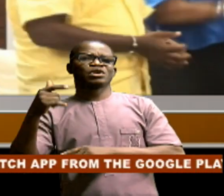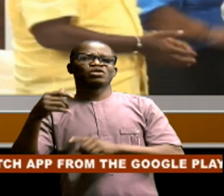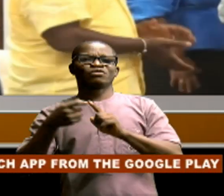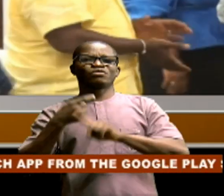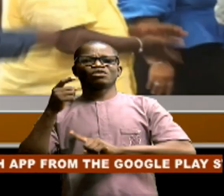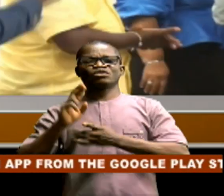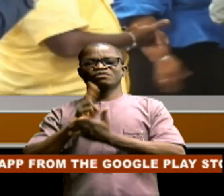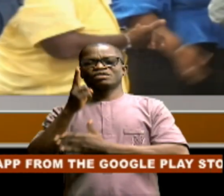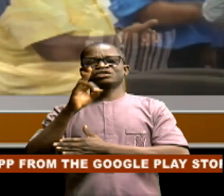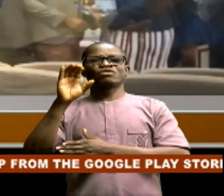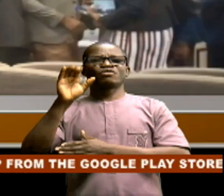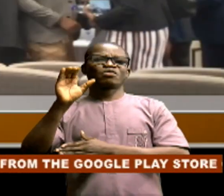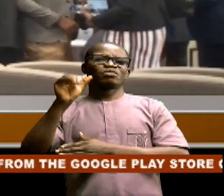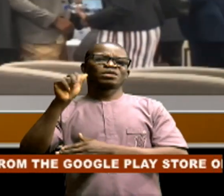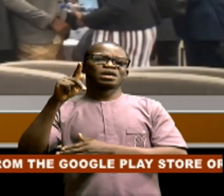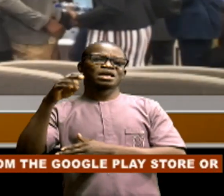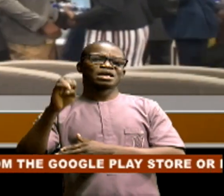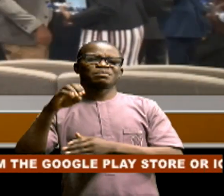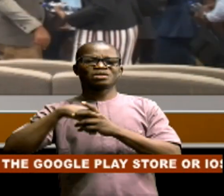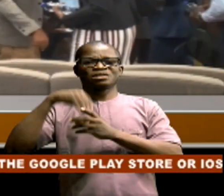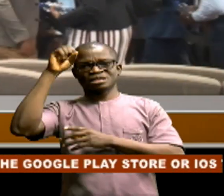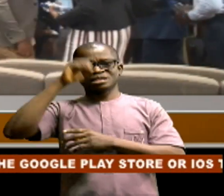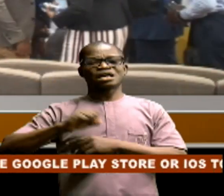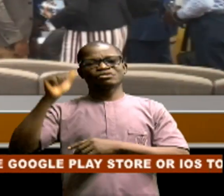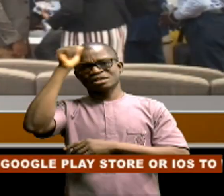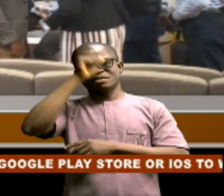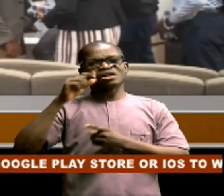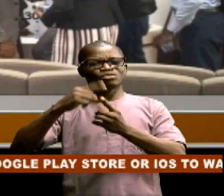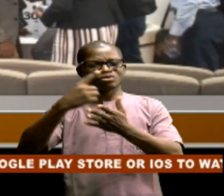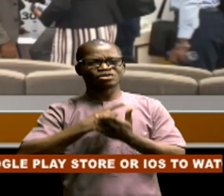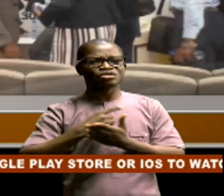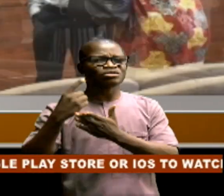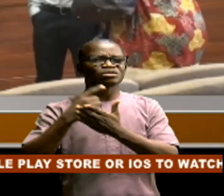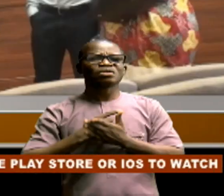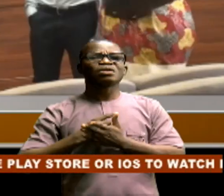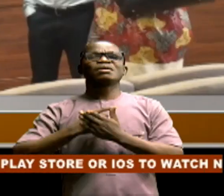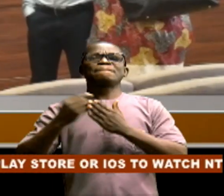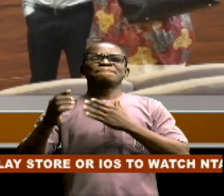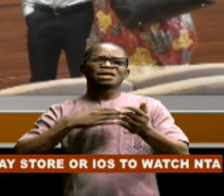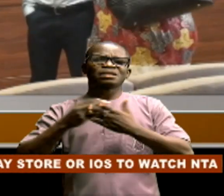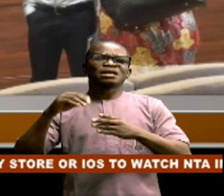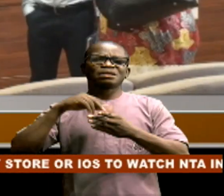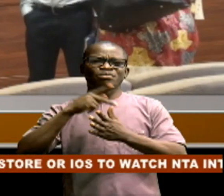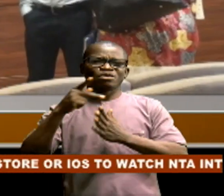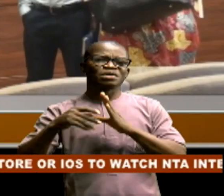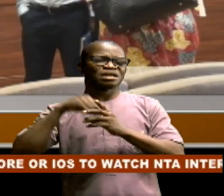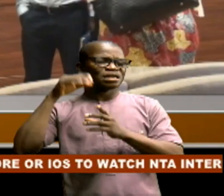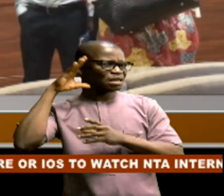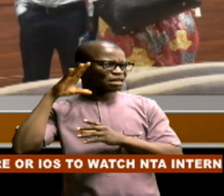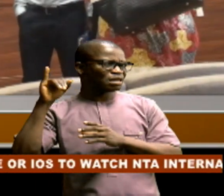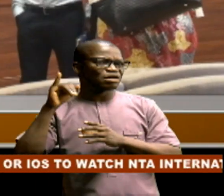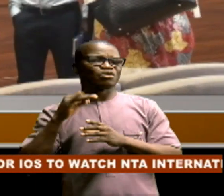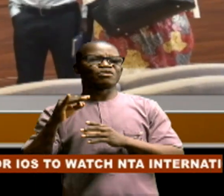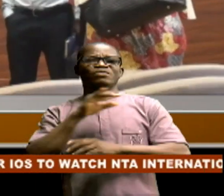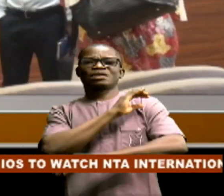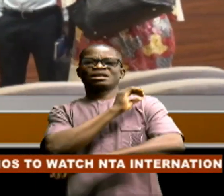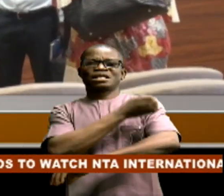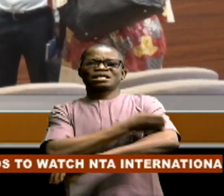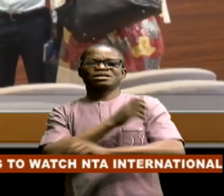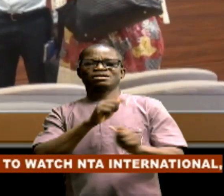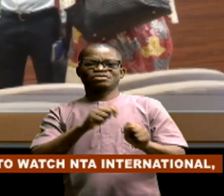South Africa, to discuss contemporary utility regulatory matters in the era of energy transition.